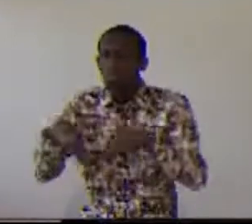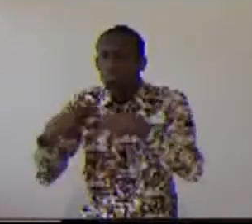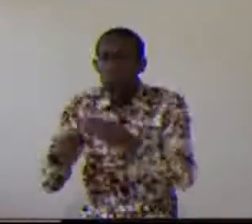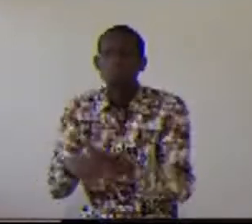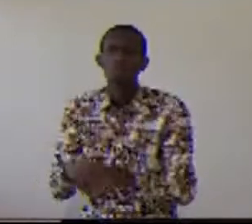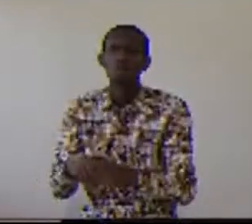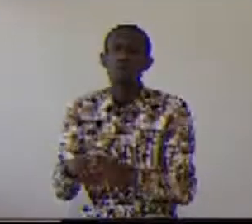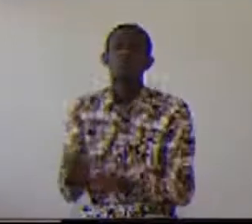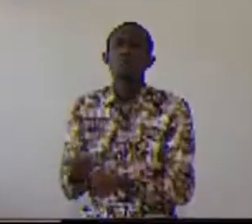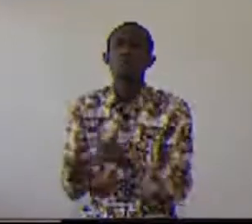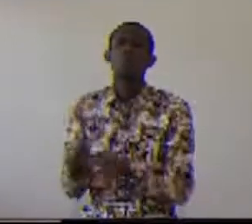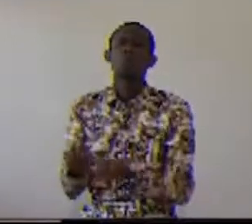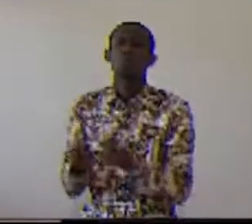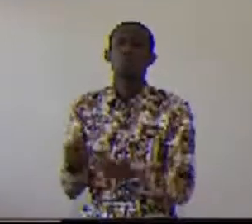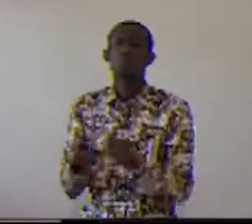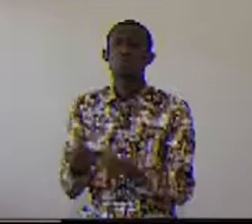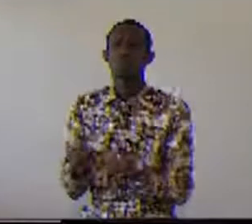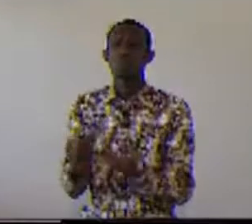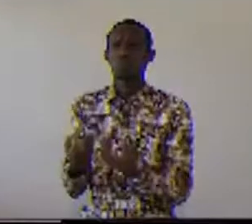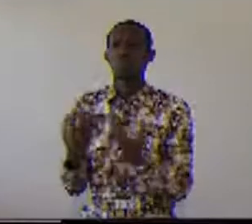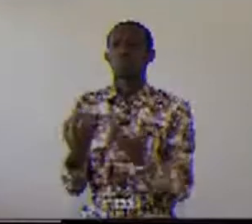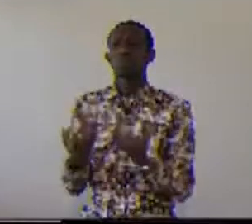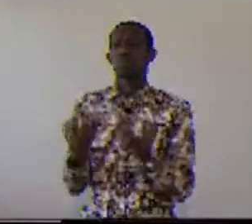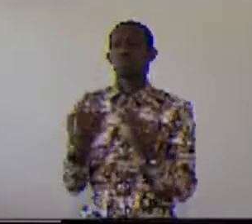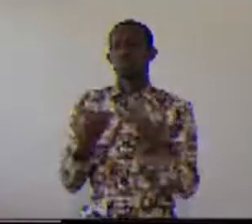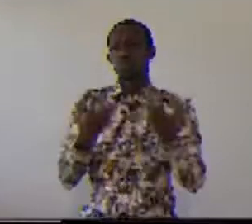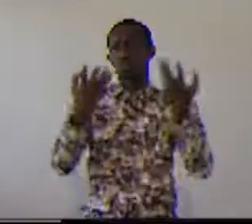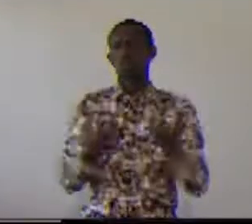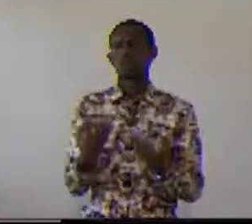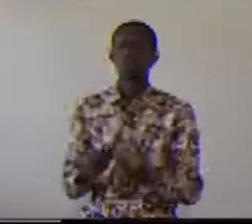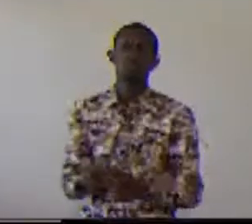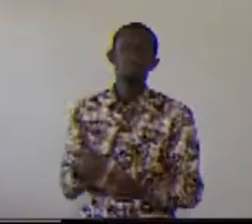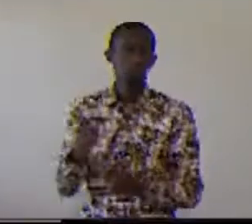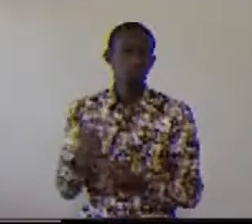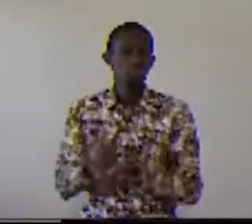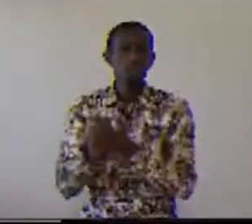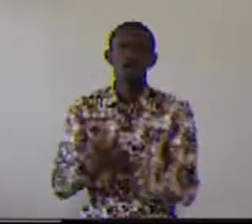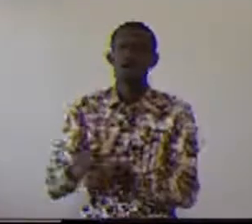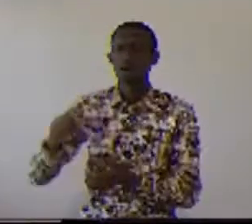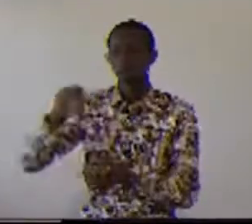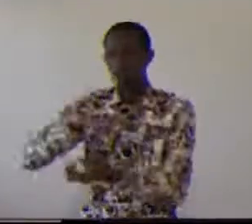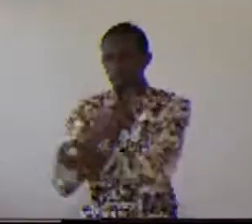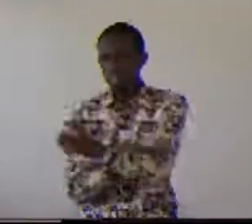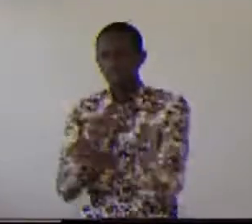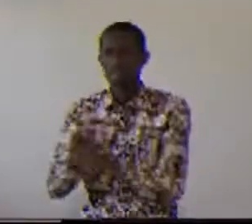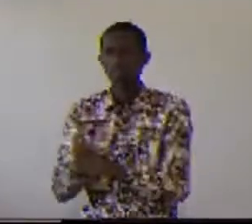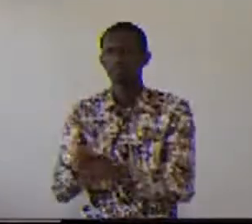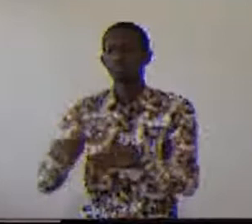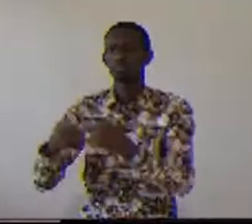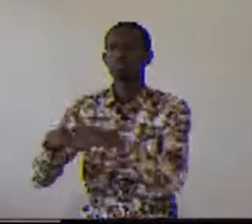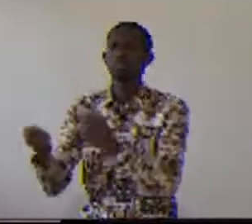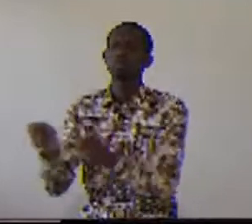energy, the energy which will weaken the attraction forces holding particles together in the solid